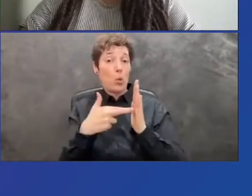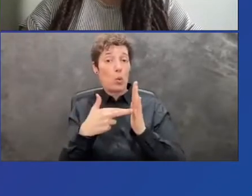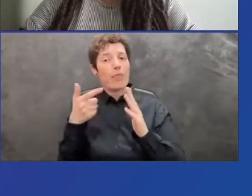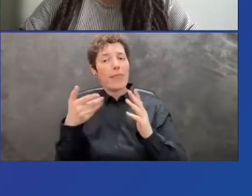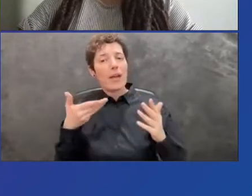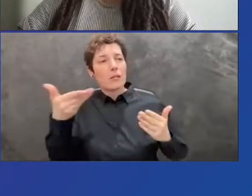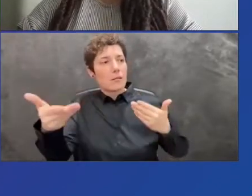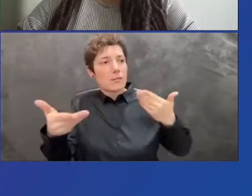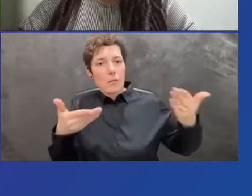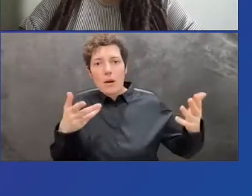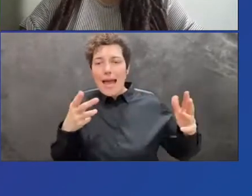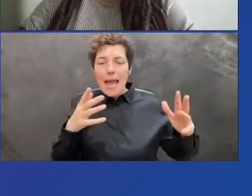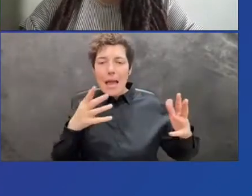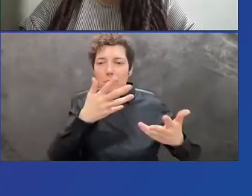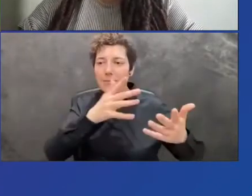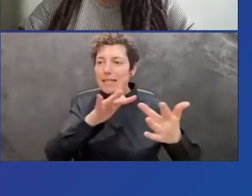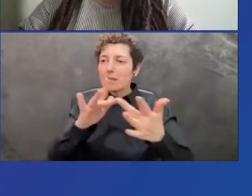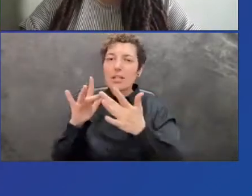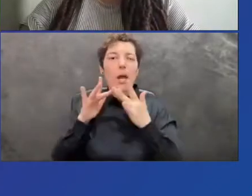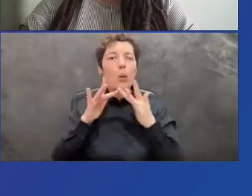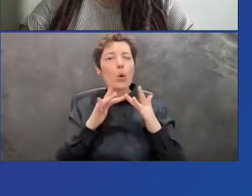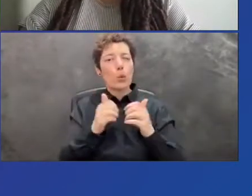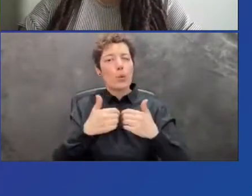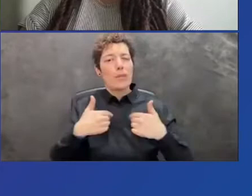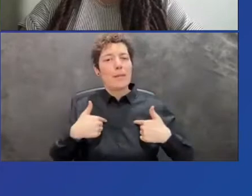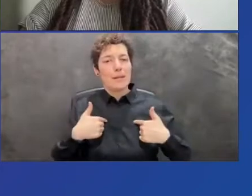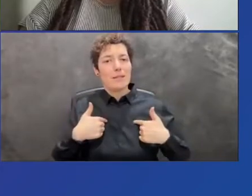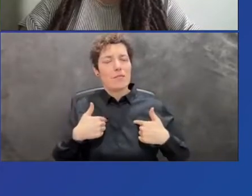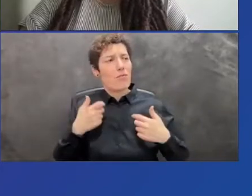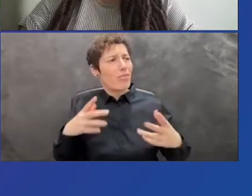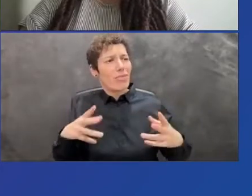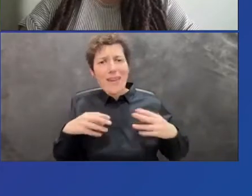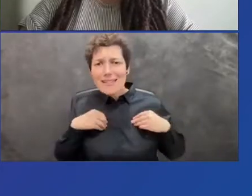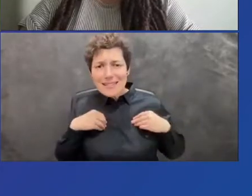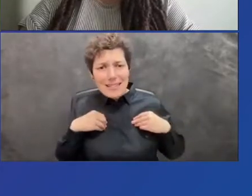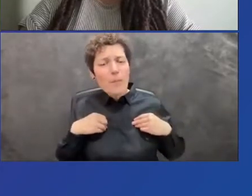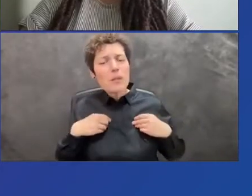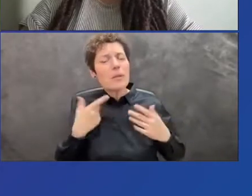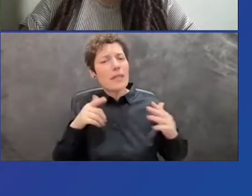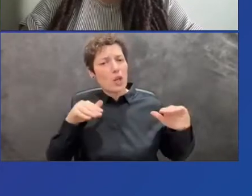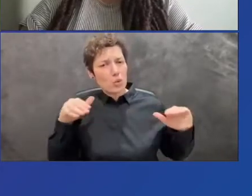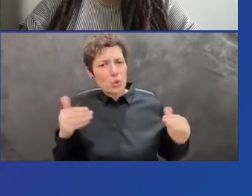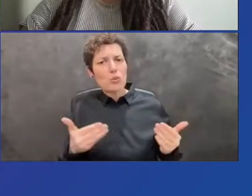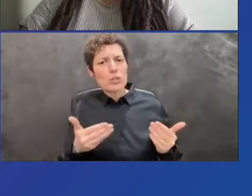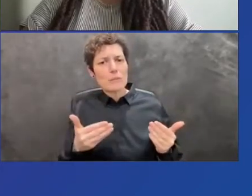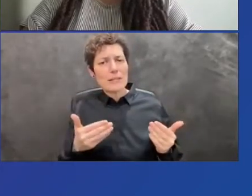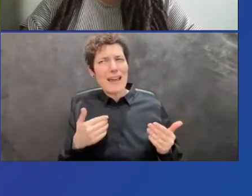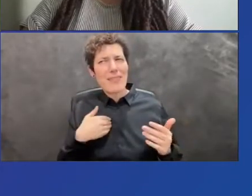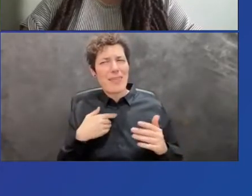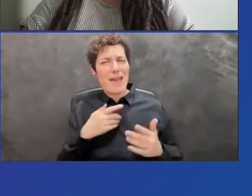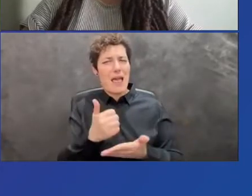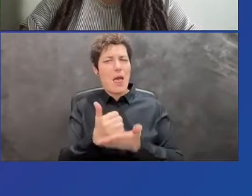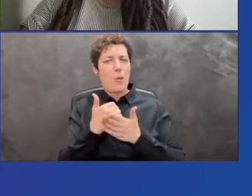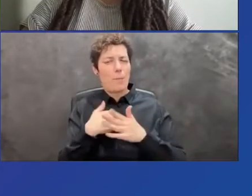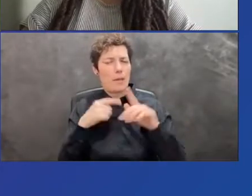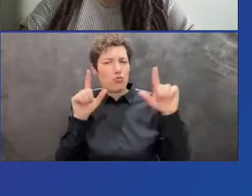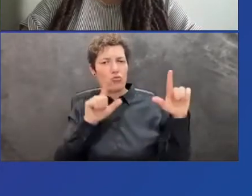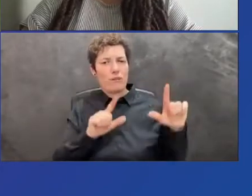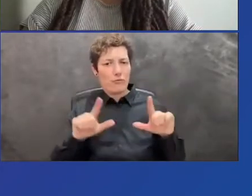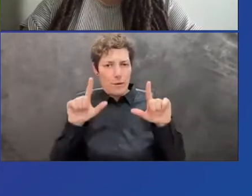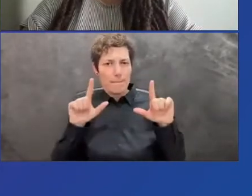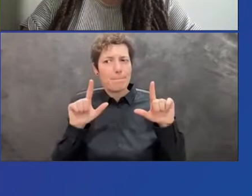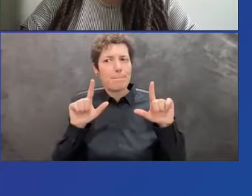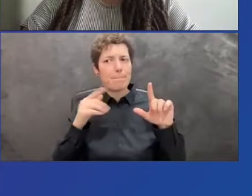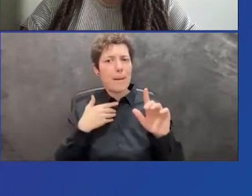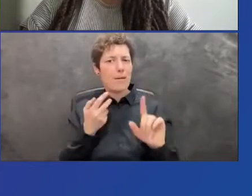was really helpful. And it was a mind shift for me as well, that not only do I have to take up space in the